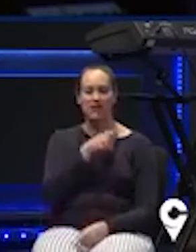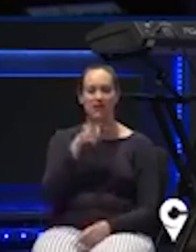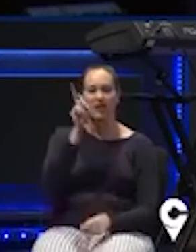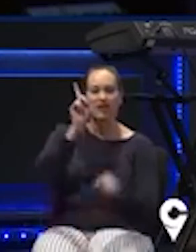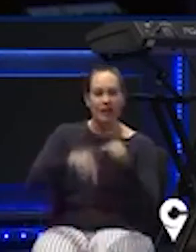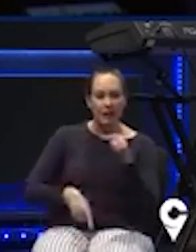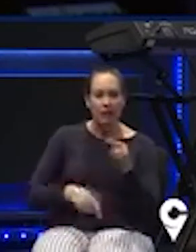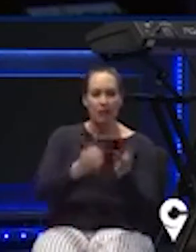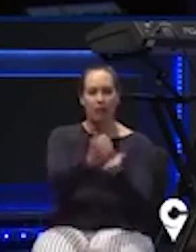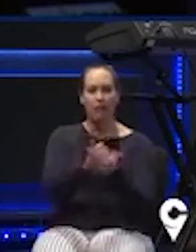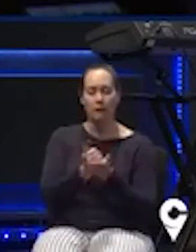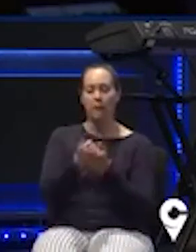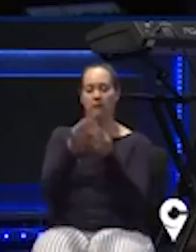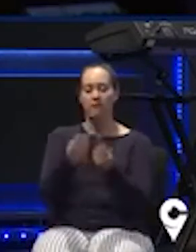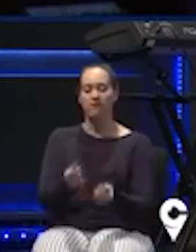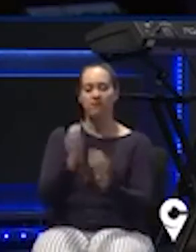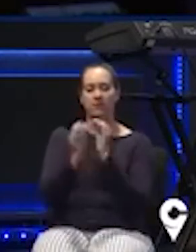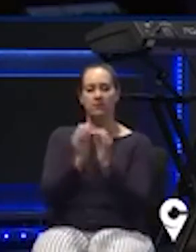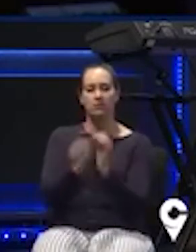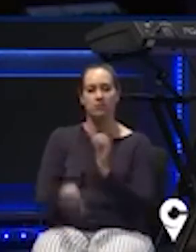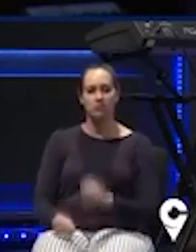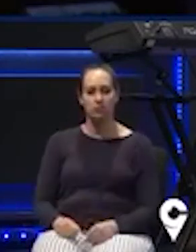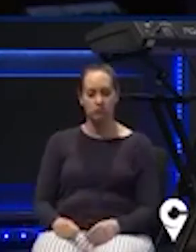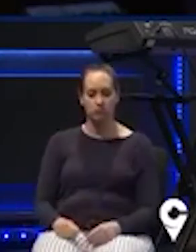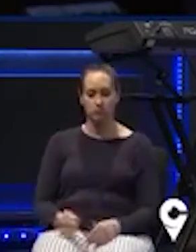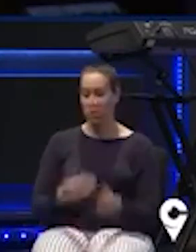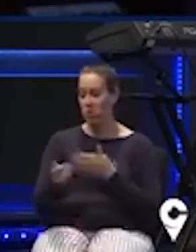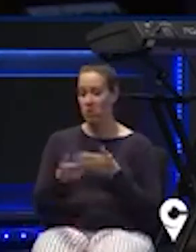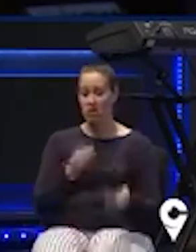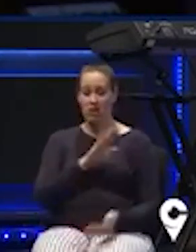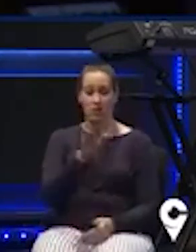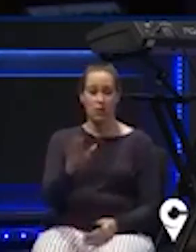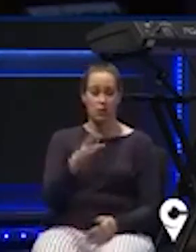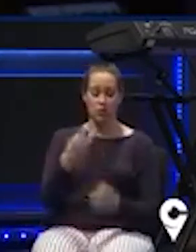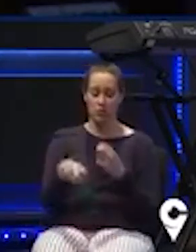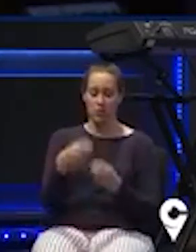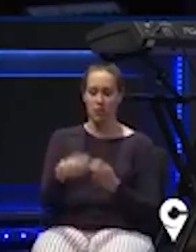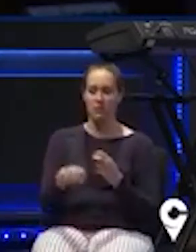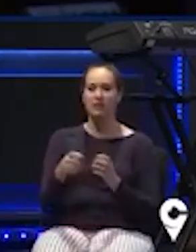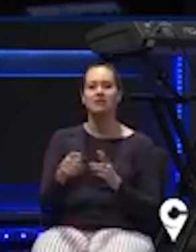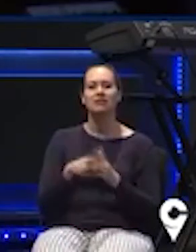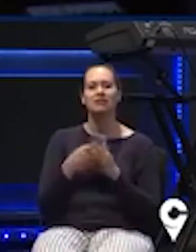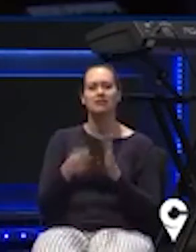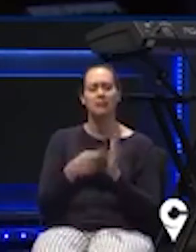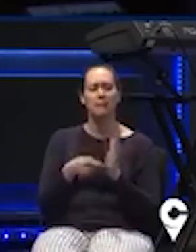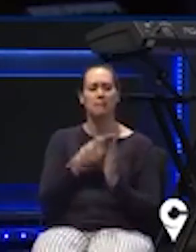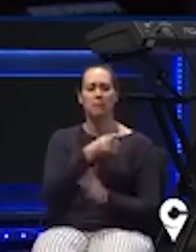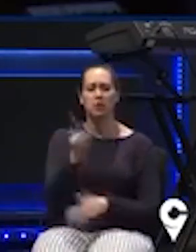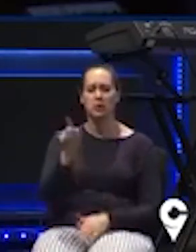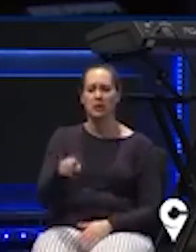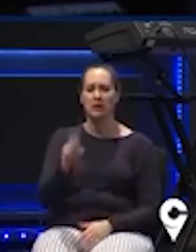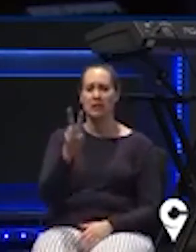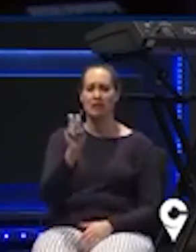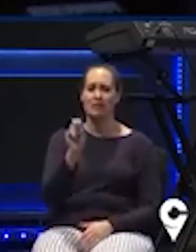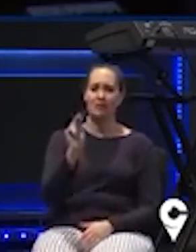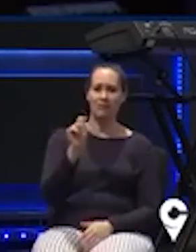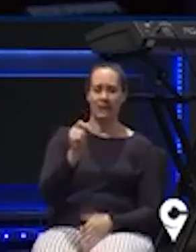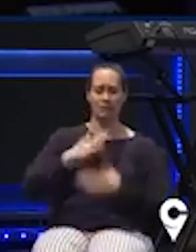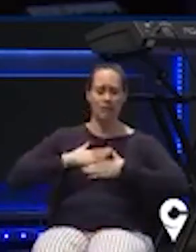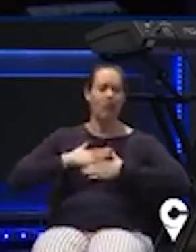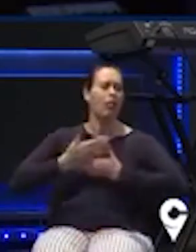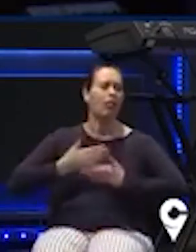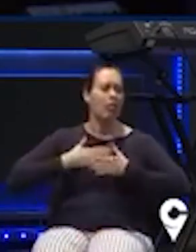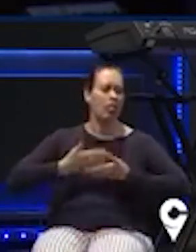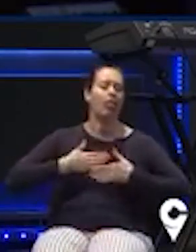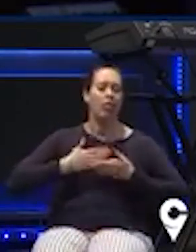Okay? Whatever the problem is, sometimes I get it. You need to vent. Sometimes you've got one of the five people that